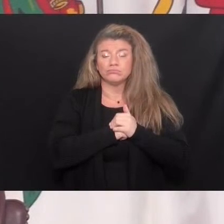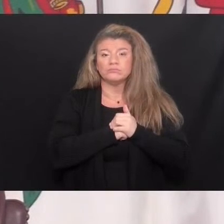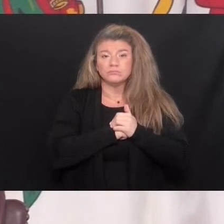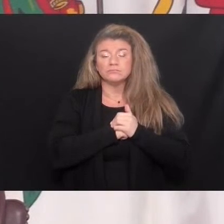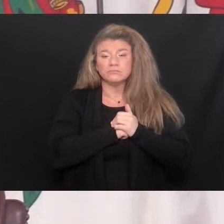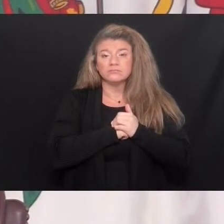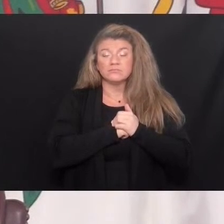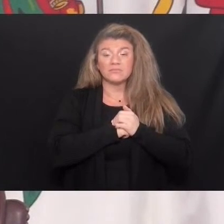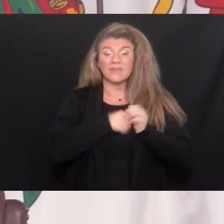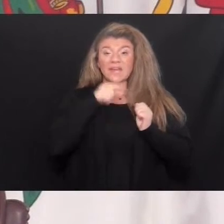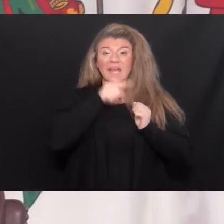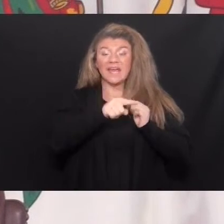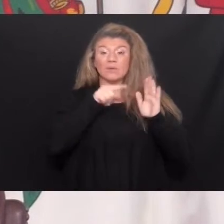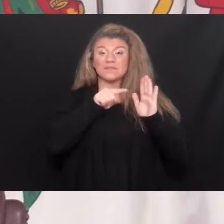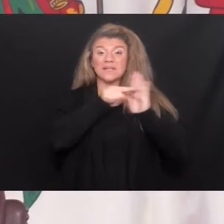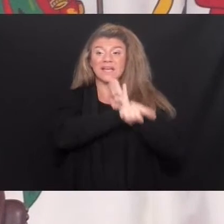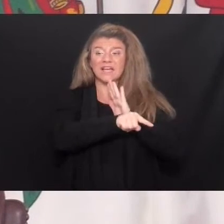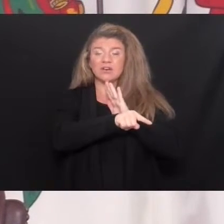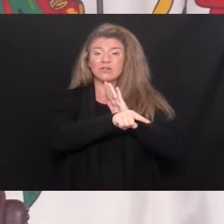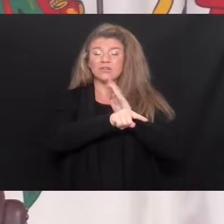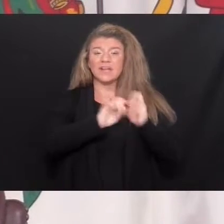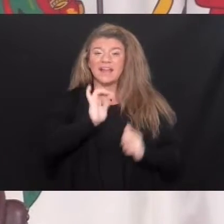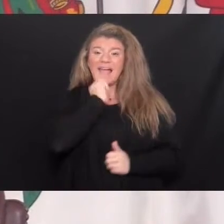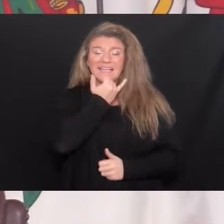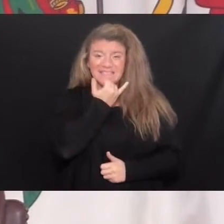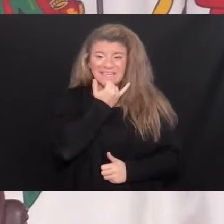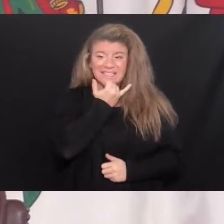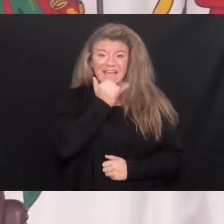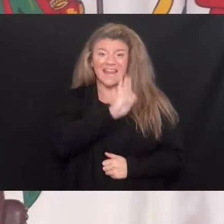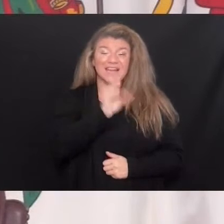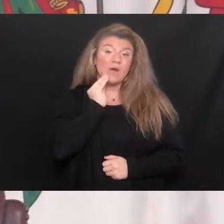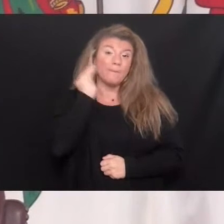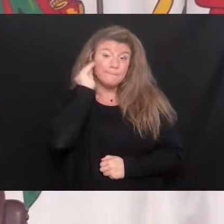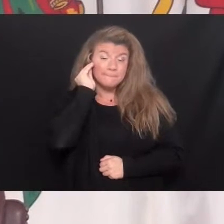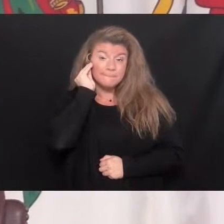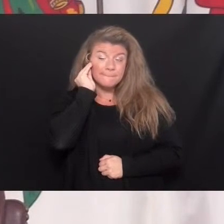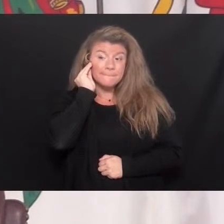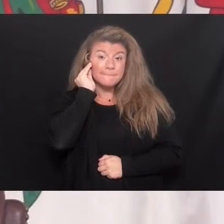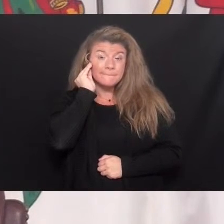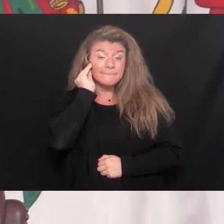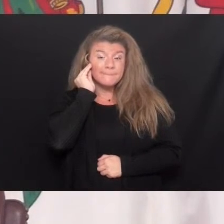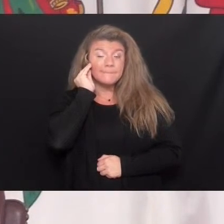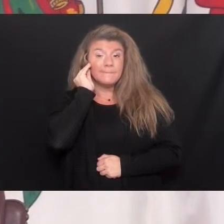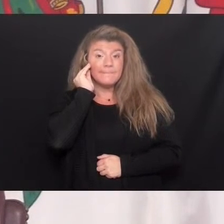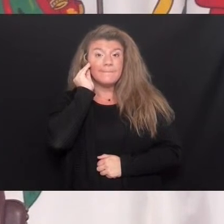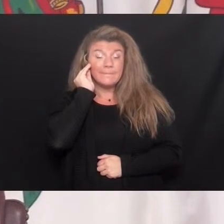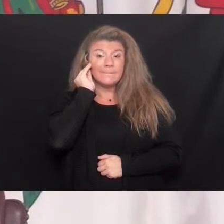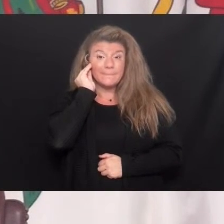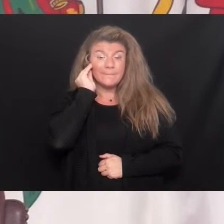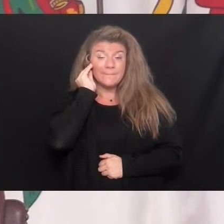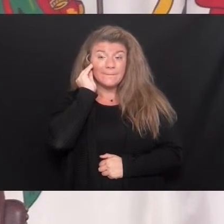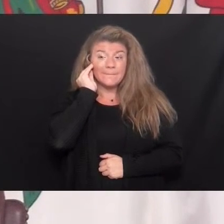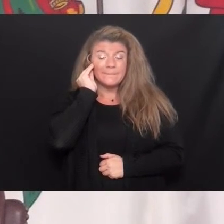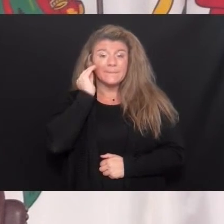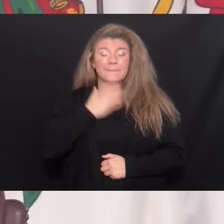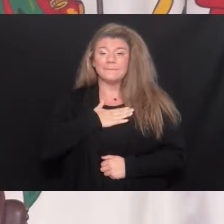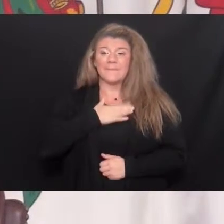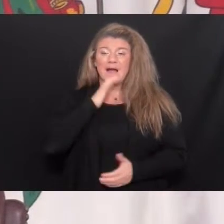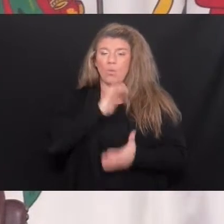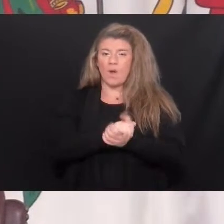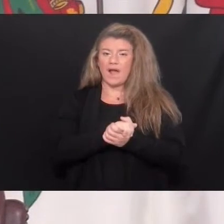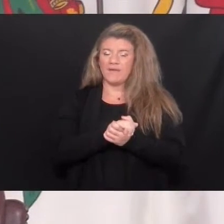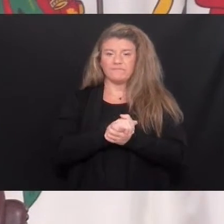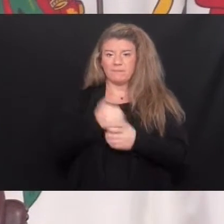He was killed in an accident, I think, at his home, and Kathy and I send